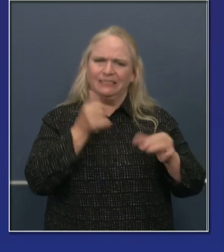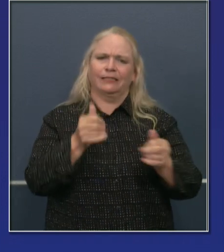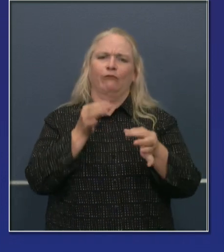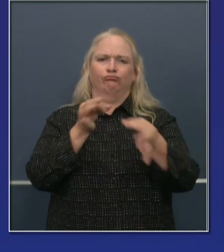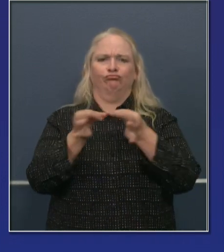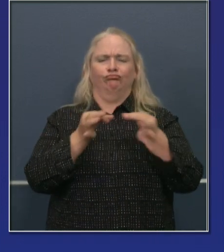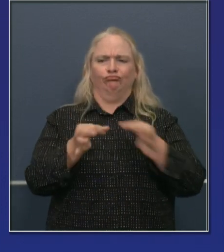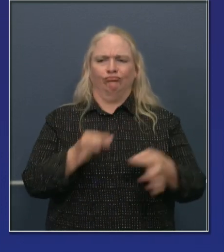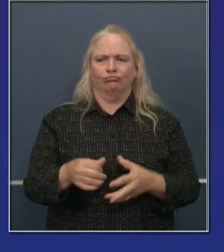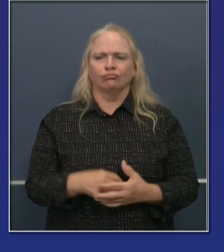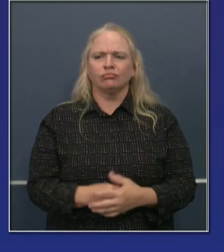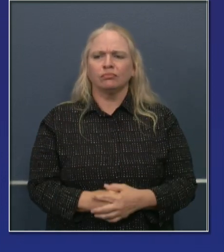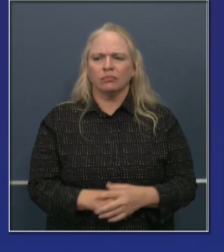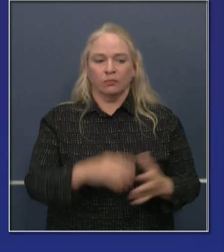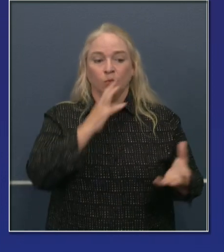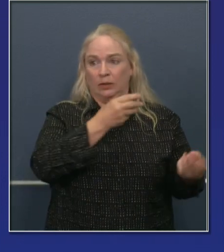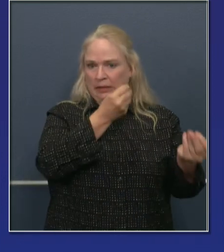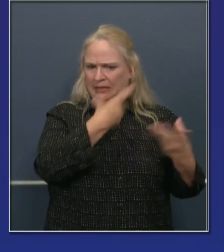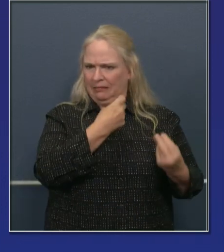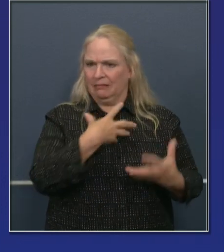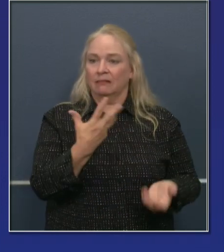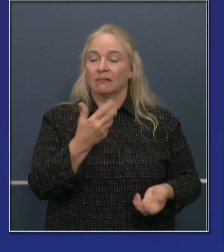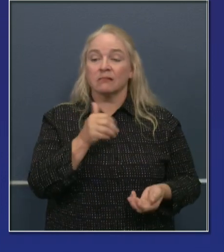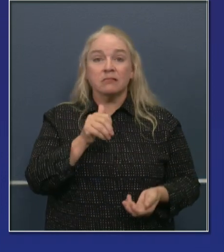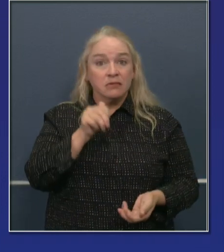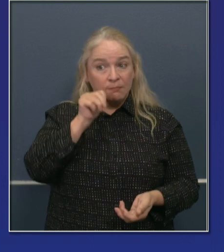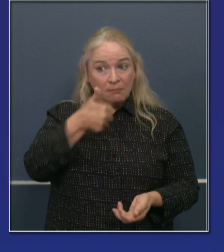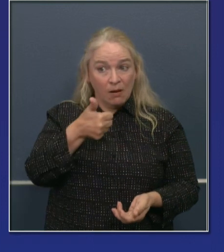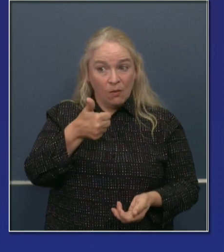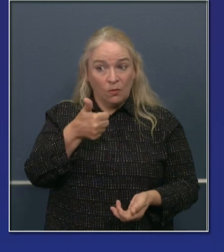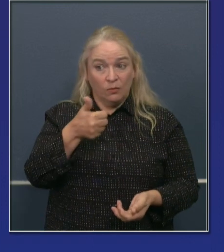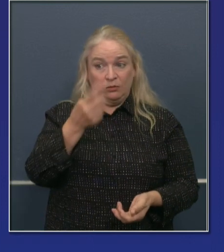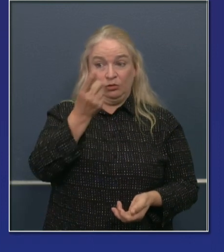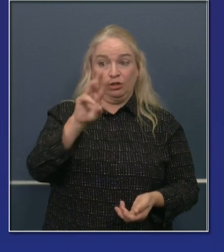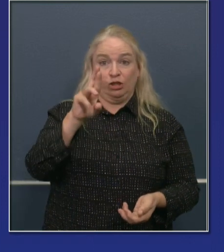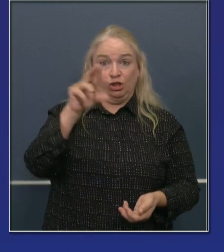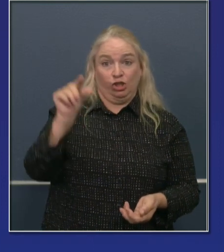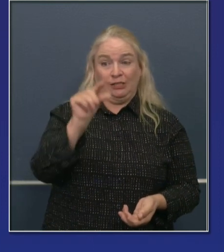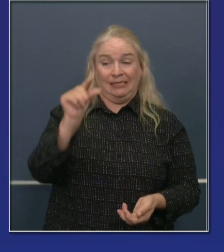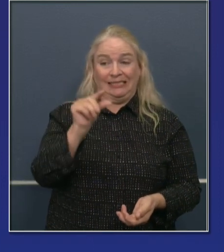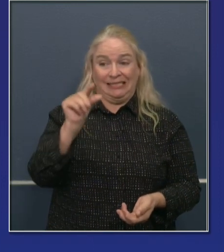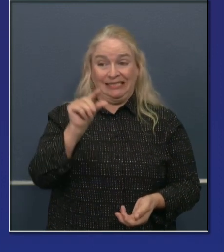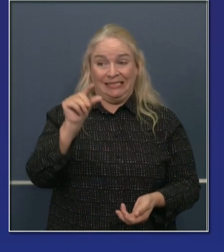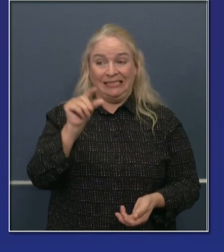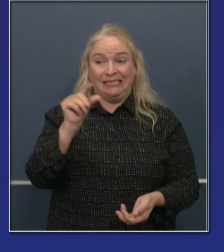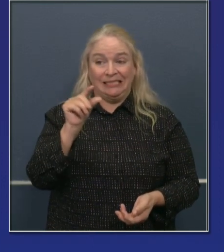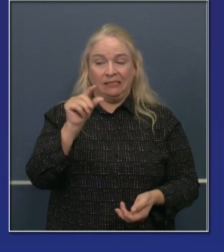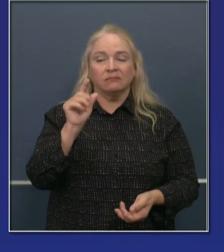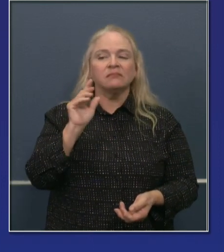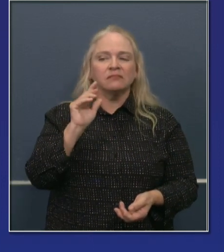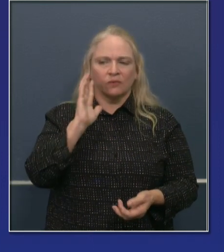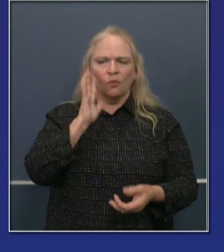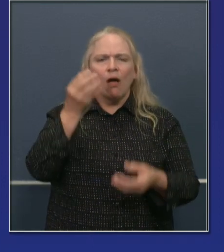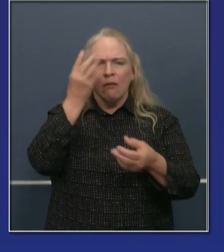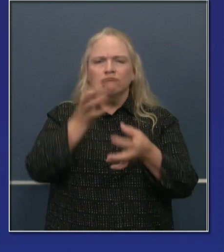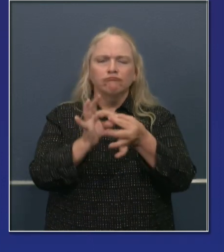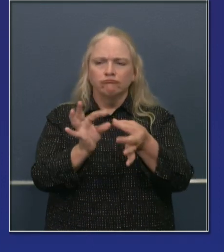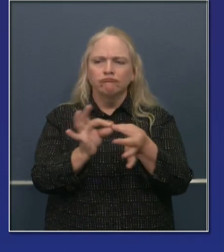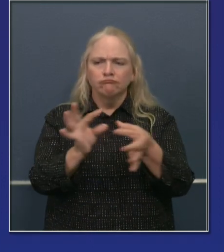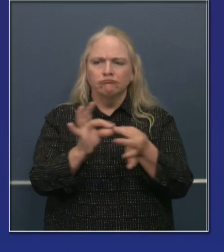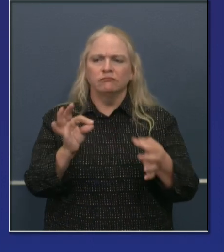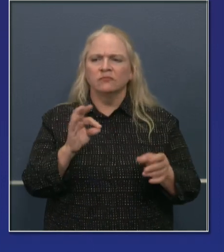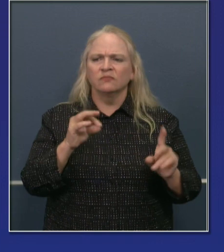Galley will be presenting our new reconstituted testing task force, 2 new co-chairs of the task